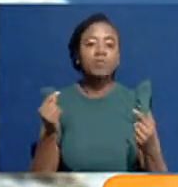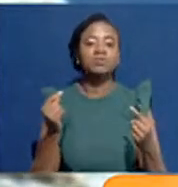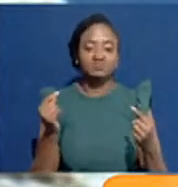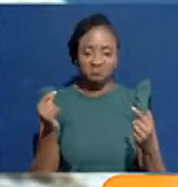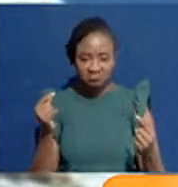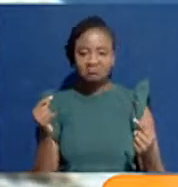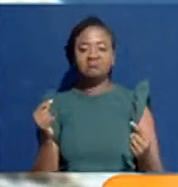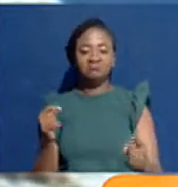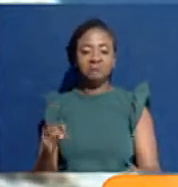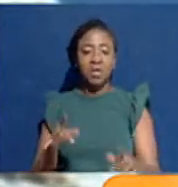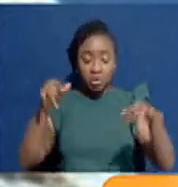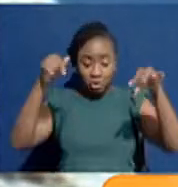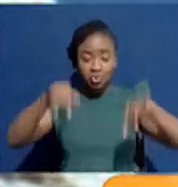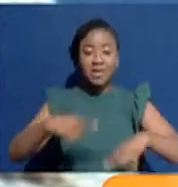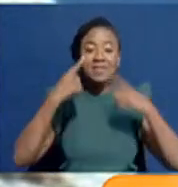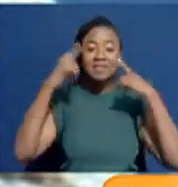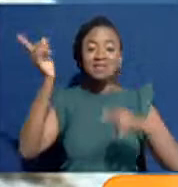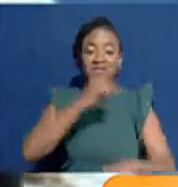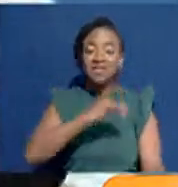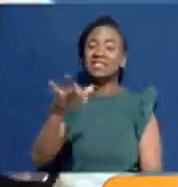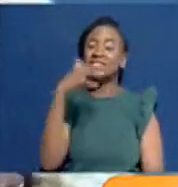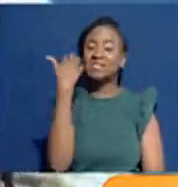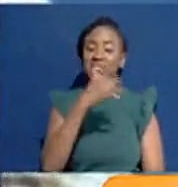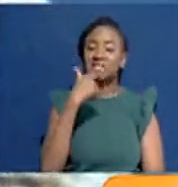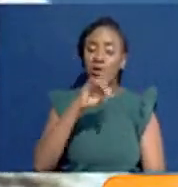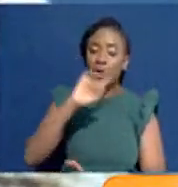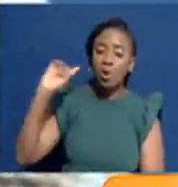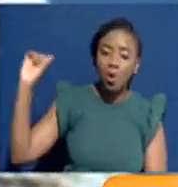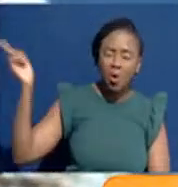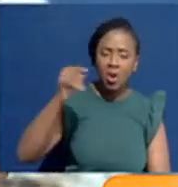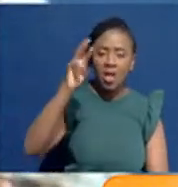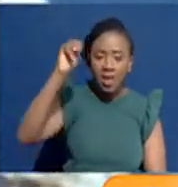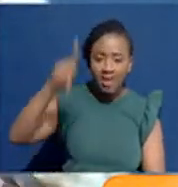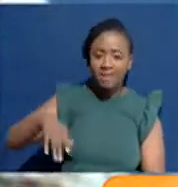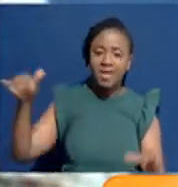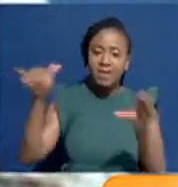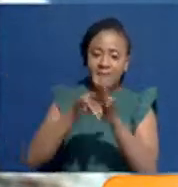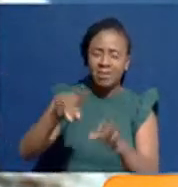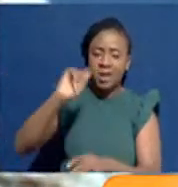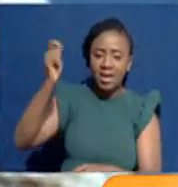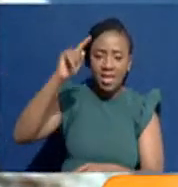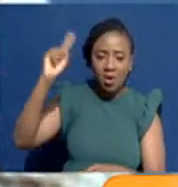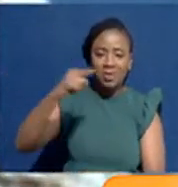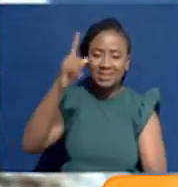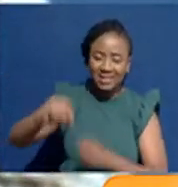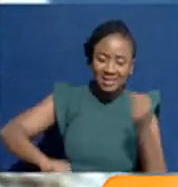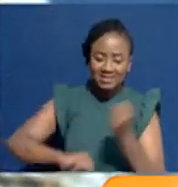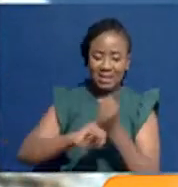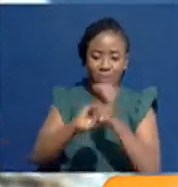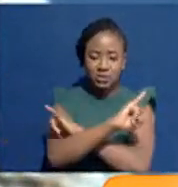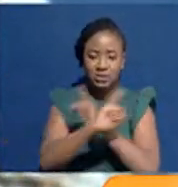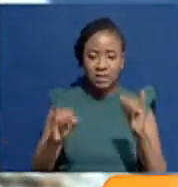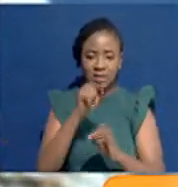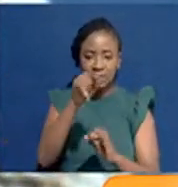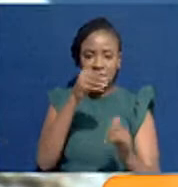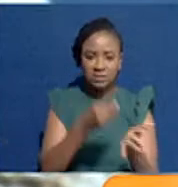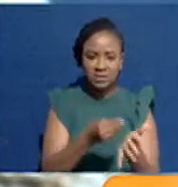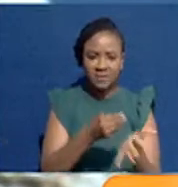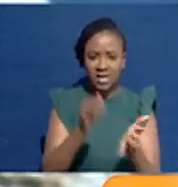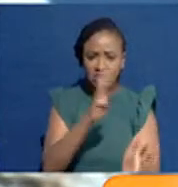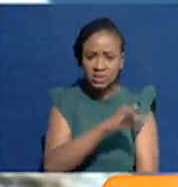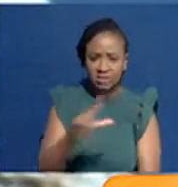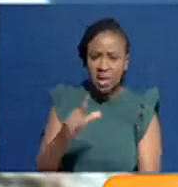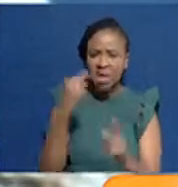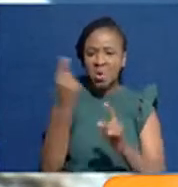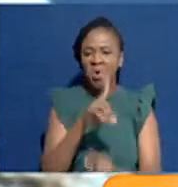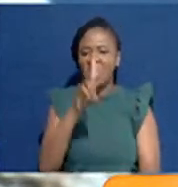Today, I saw Rigathi Gachagua saying all members of parliament in Kenya Kwanza are in support of this proposal. There's just